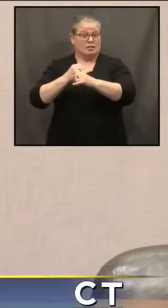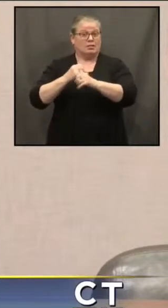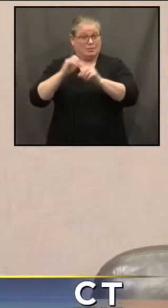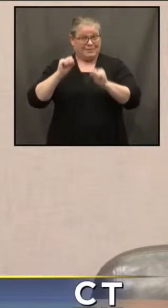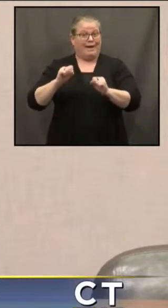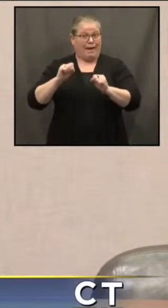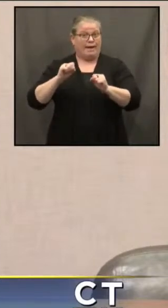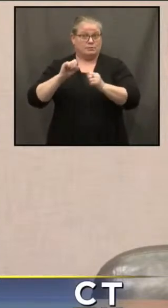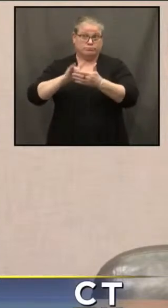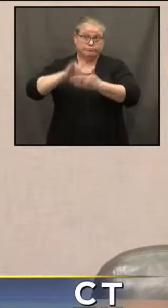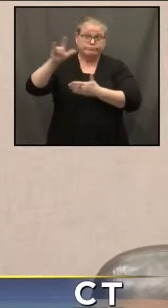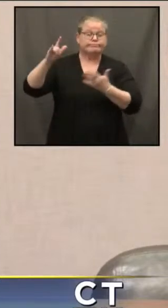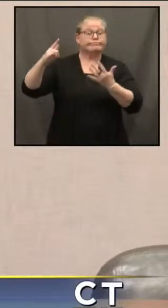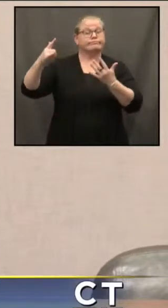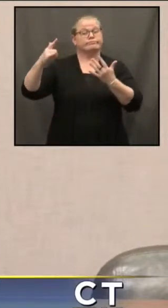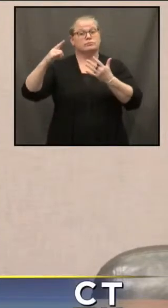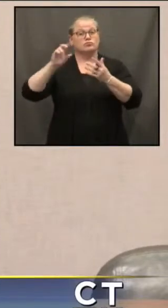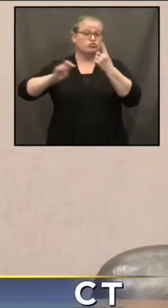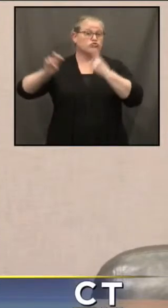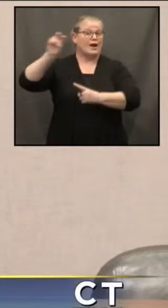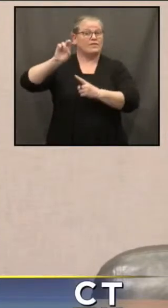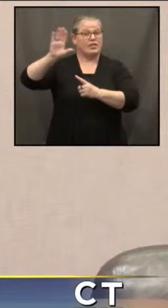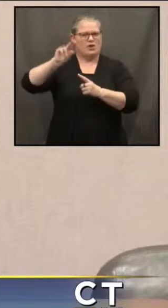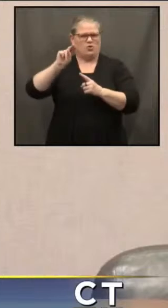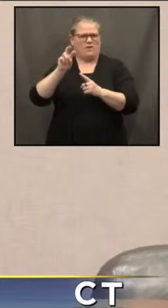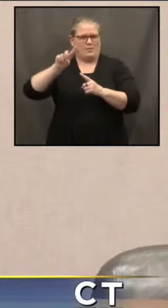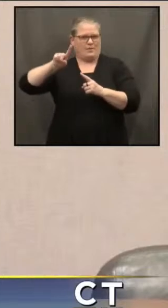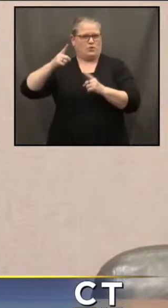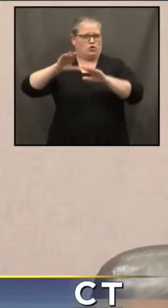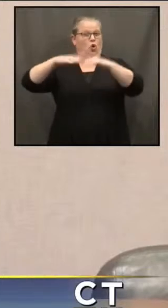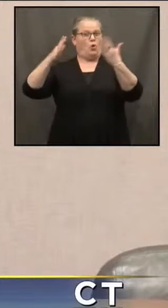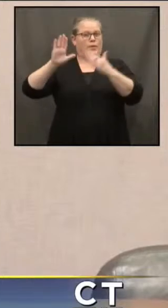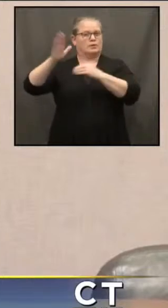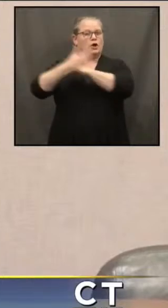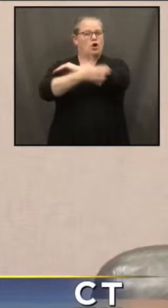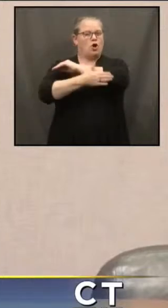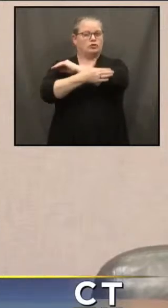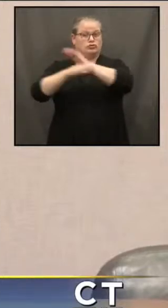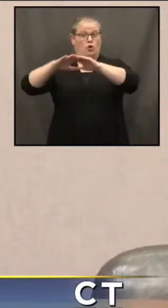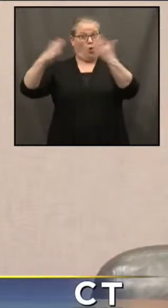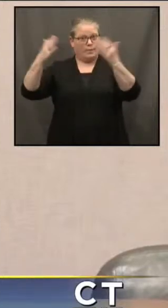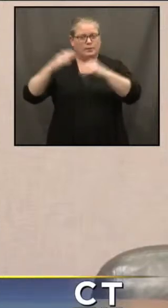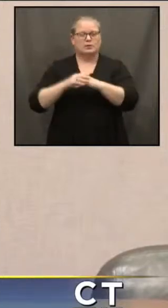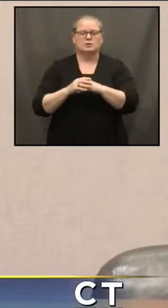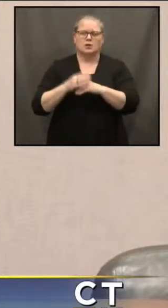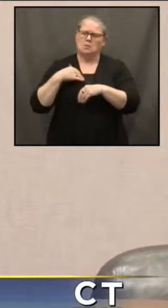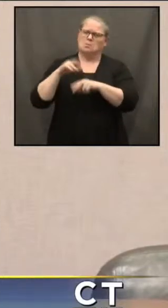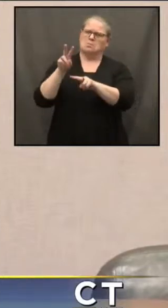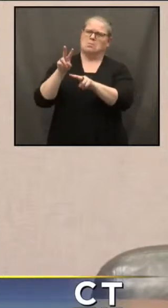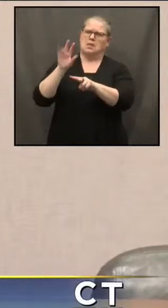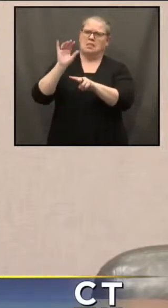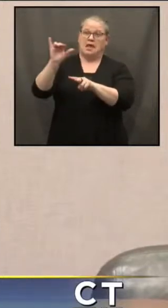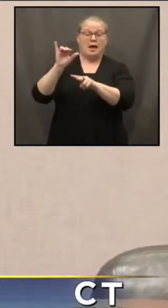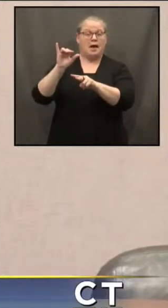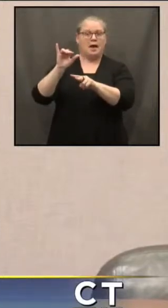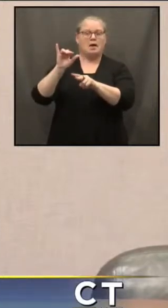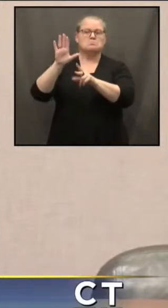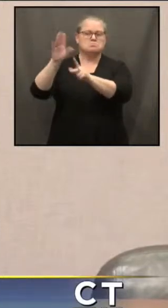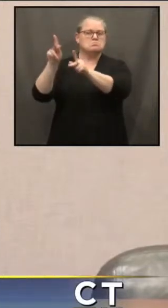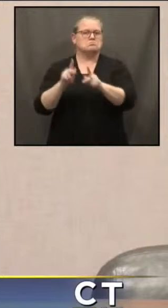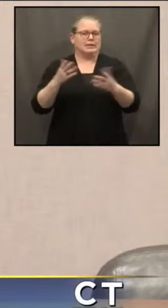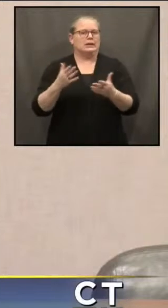think that that experience says to me that there's something that we can do also in terms of blunting that rise in cases for us as